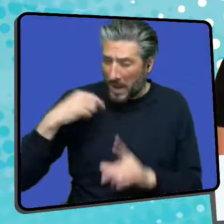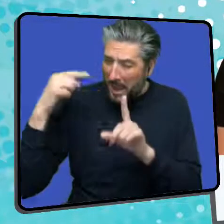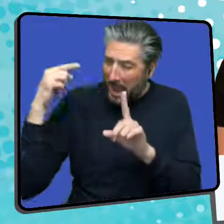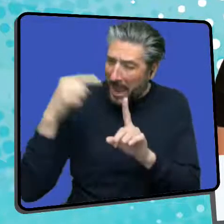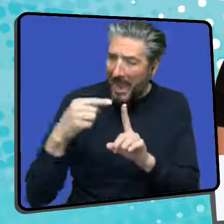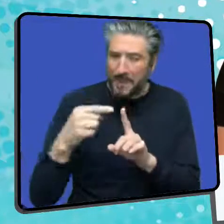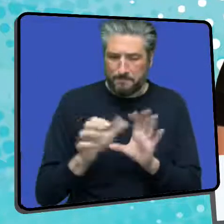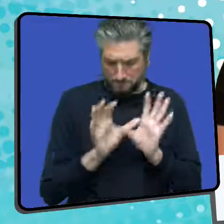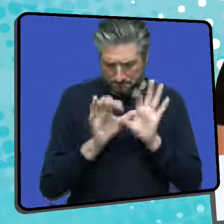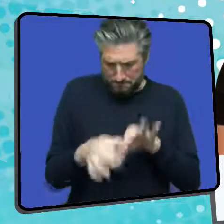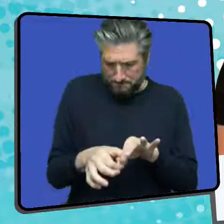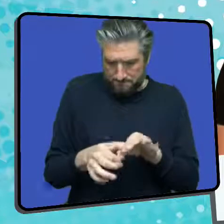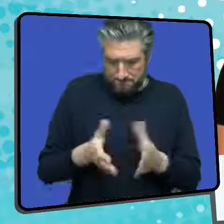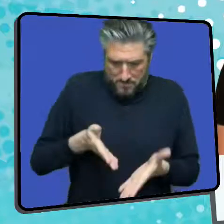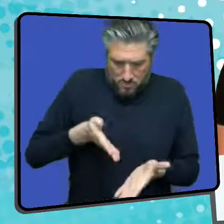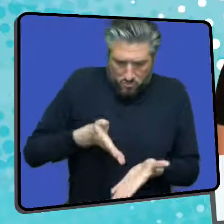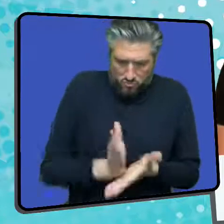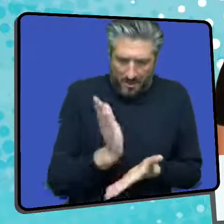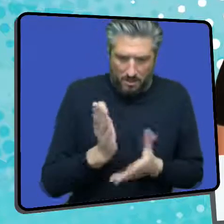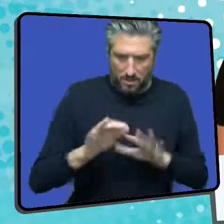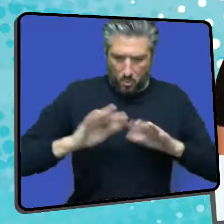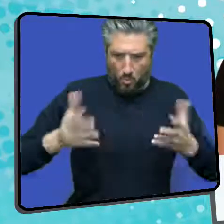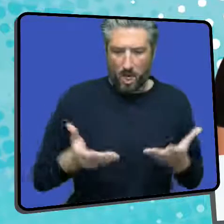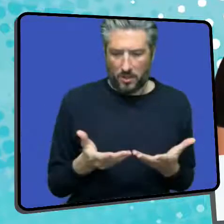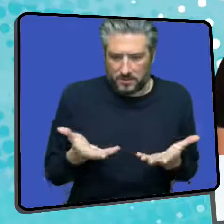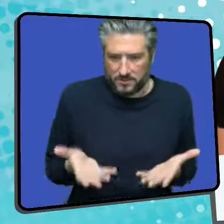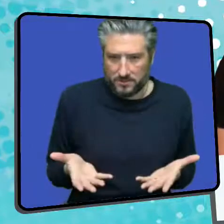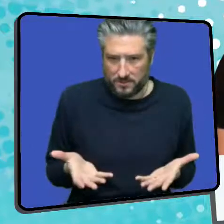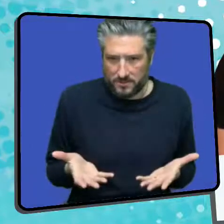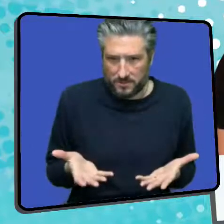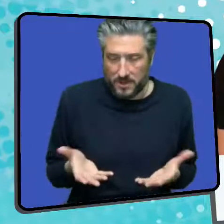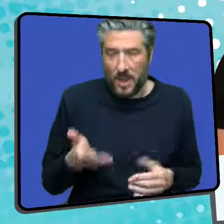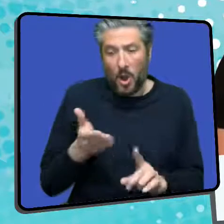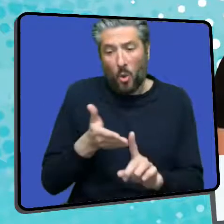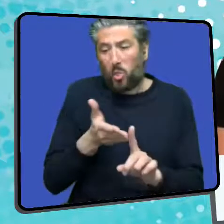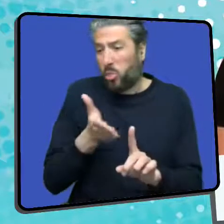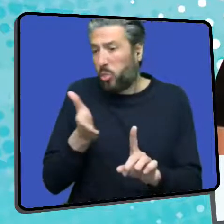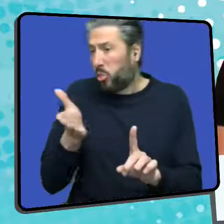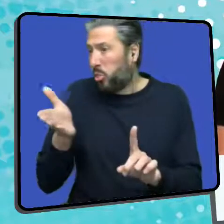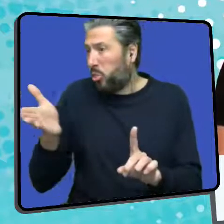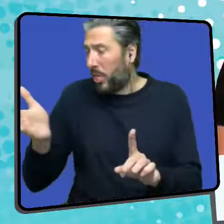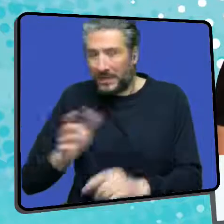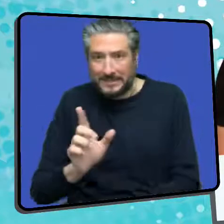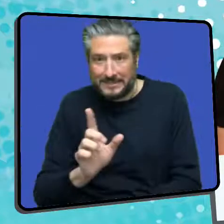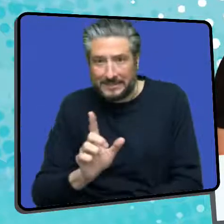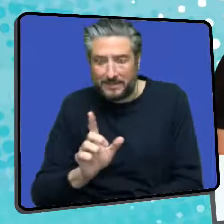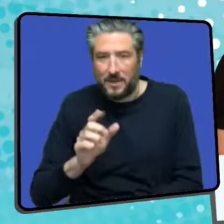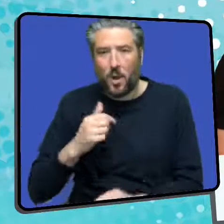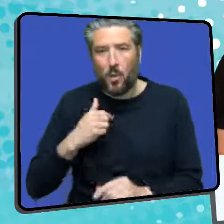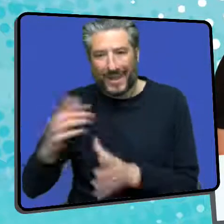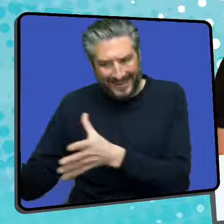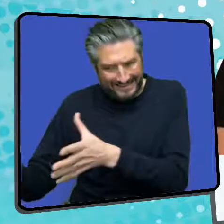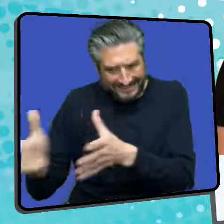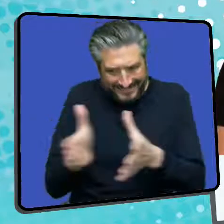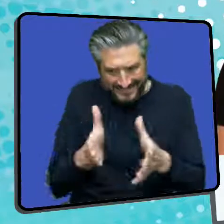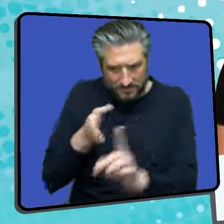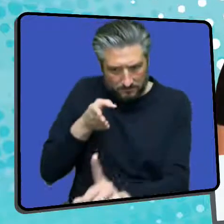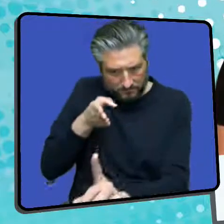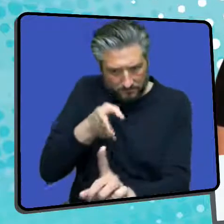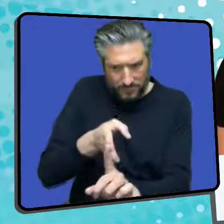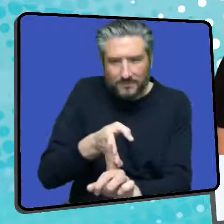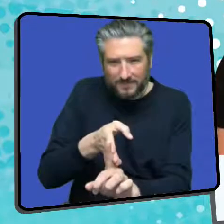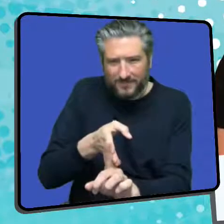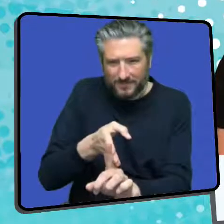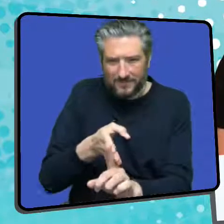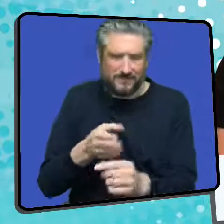make sure that doesn't happen too much. It still happens, but not too much. And that way we can be sure